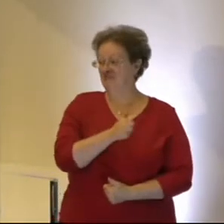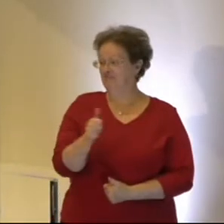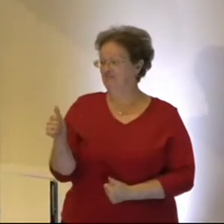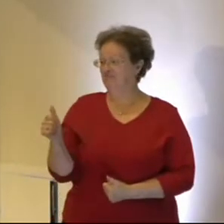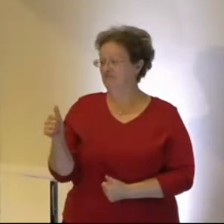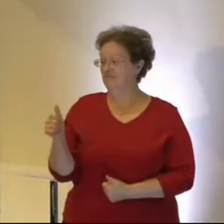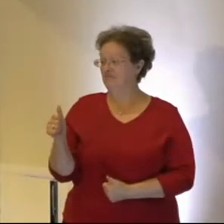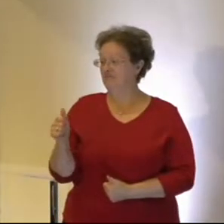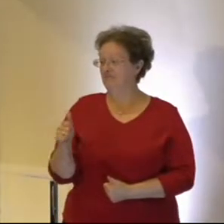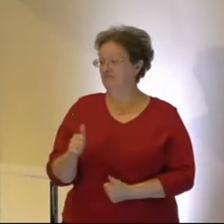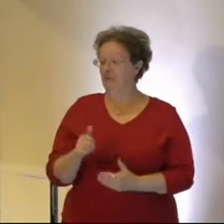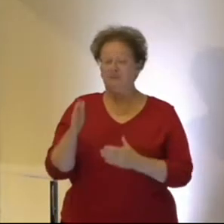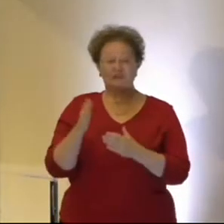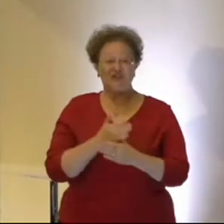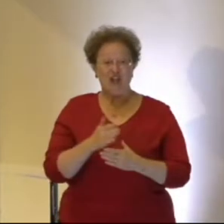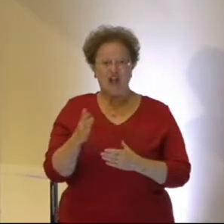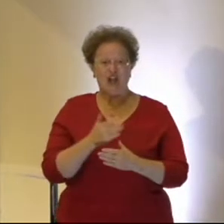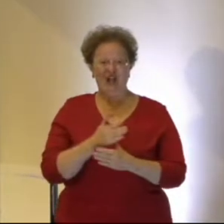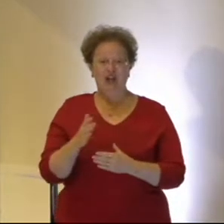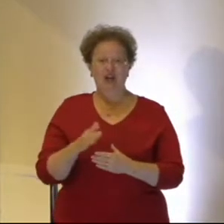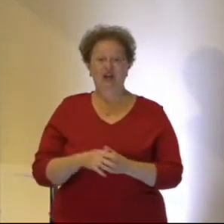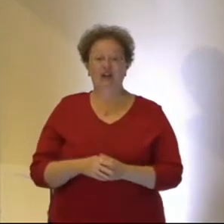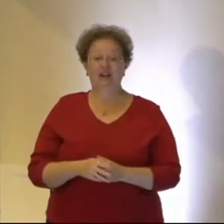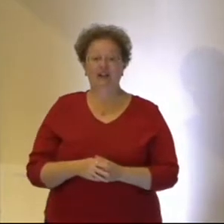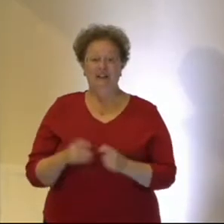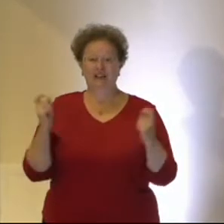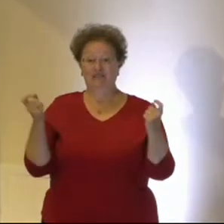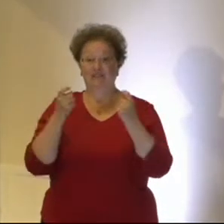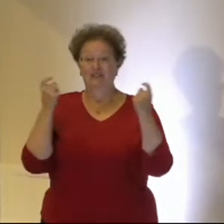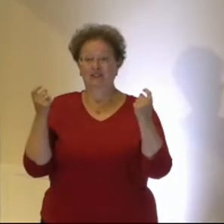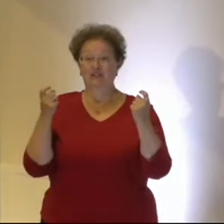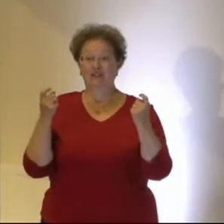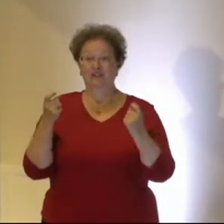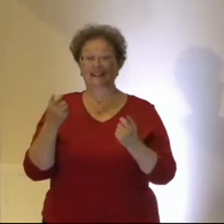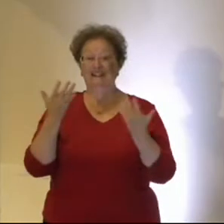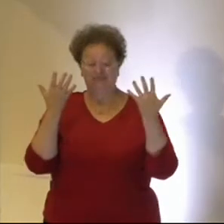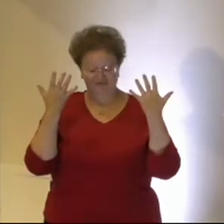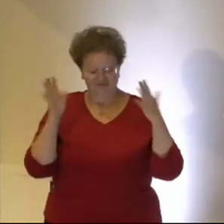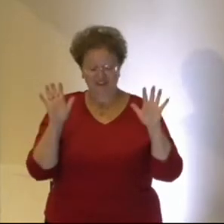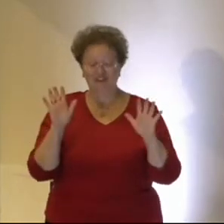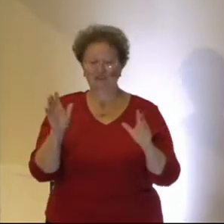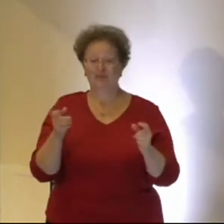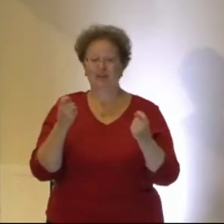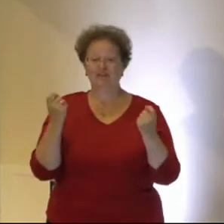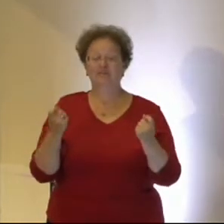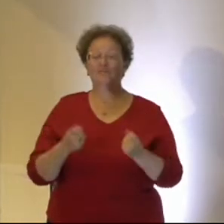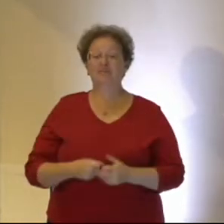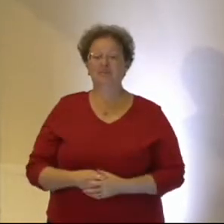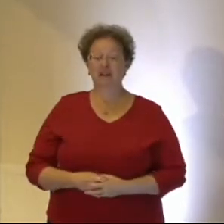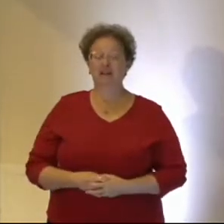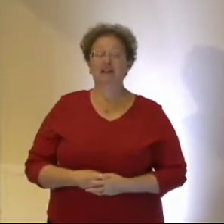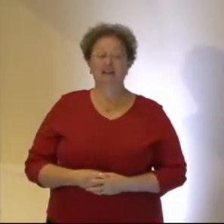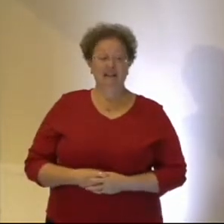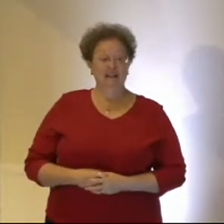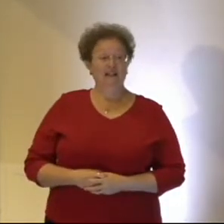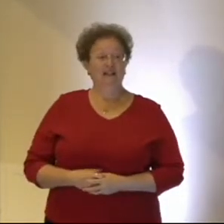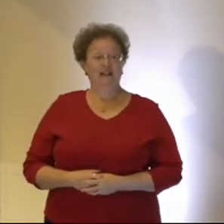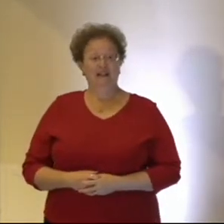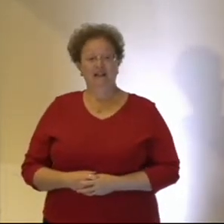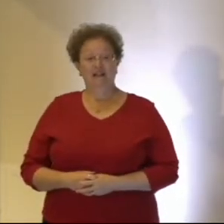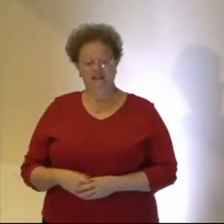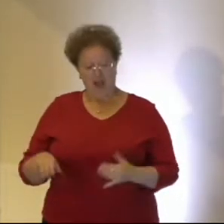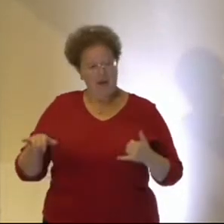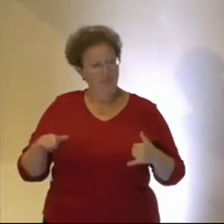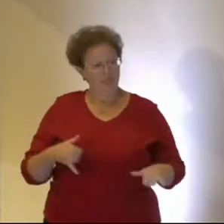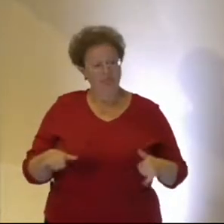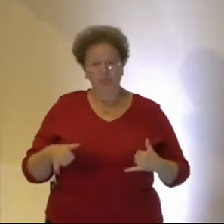victory that was won for the gospel and us. Now, that doesn't stop us from going on and on about the players